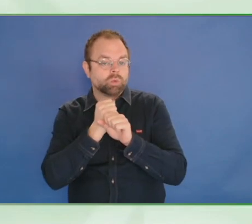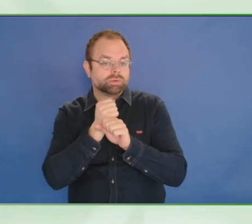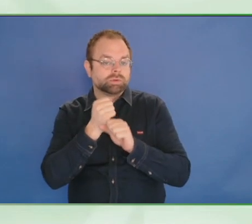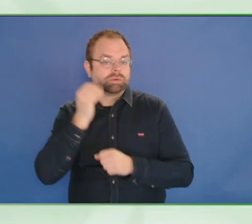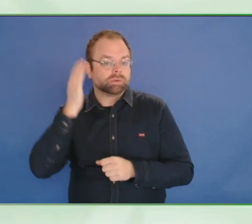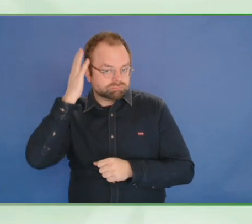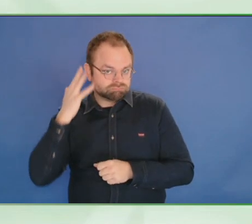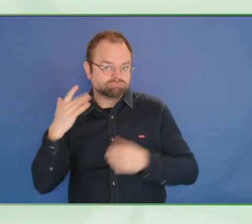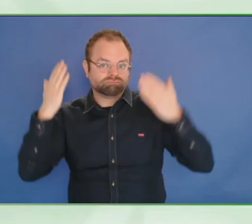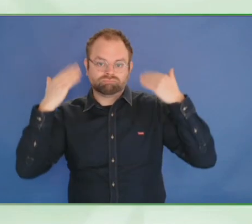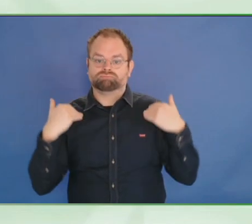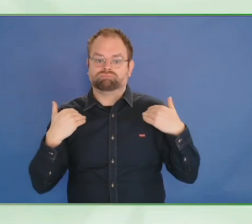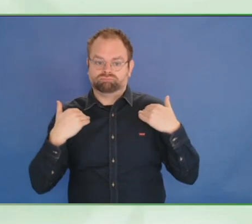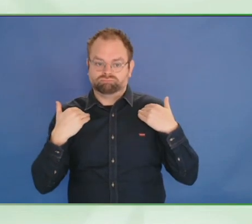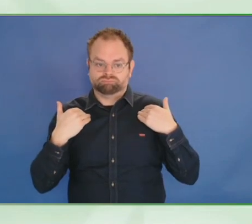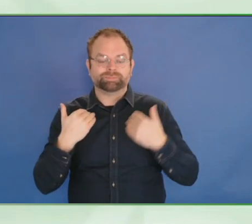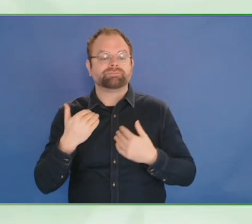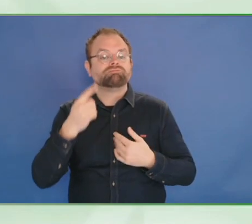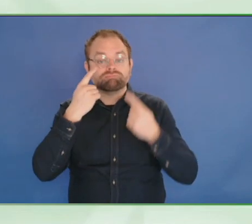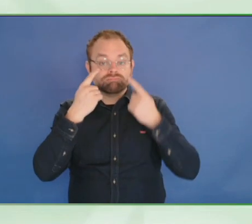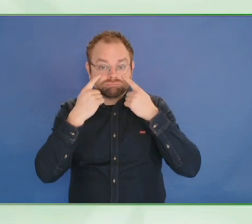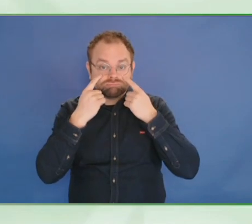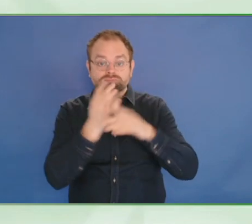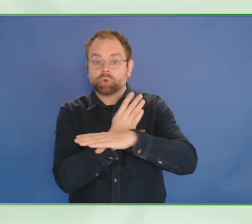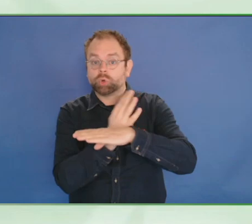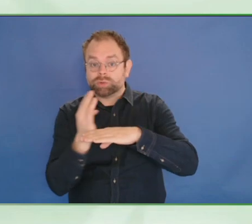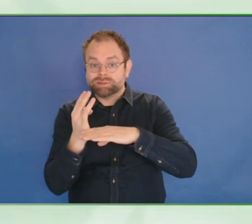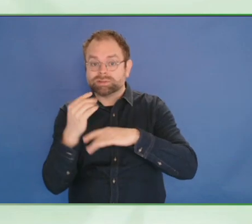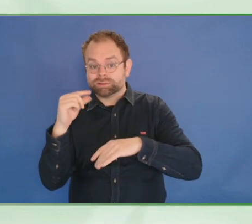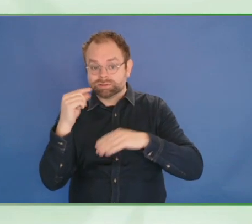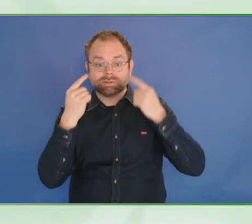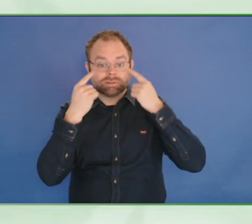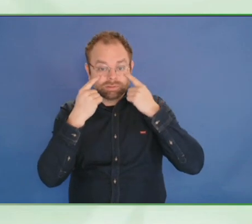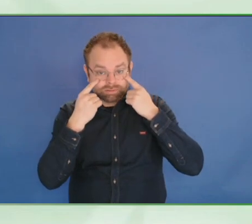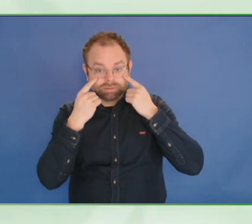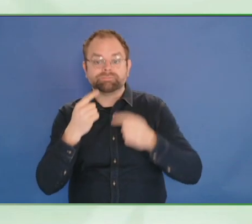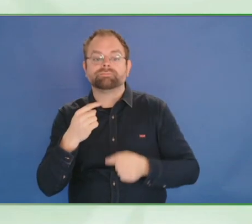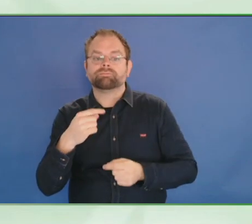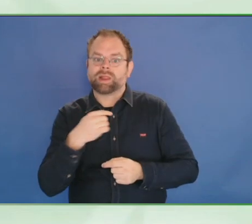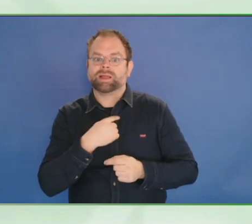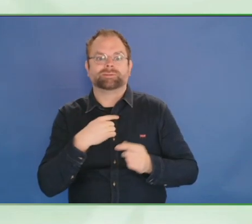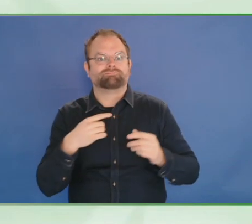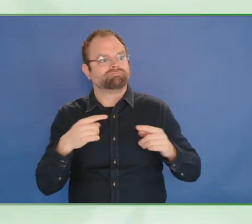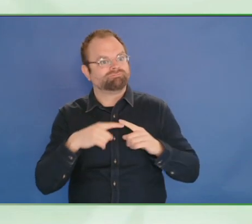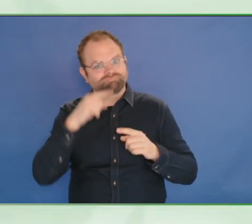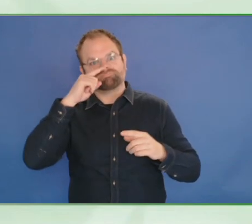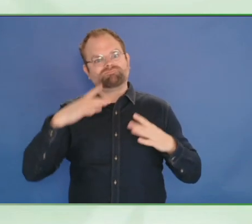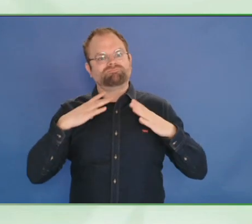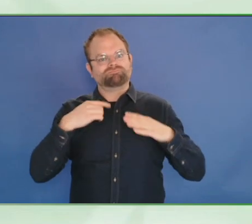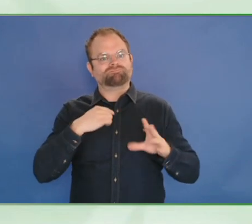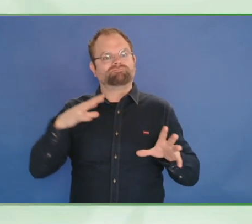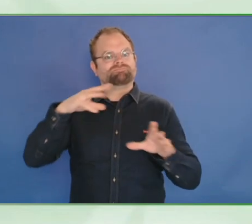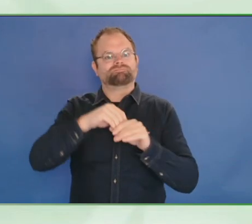very proud again to be part of the Zero Project and to be able to share our experience in